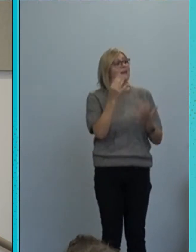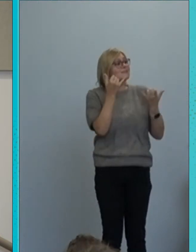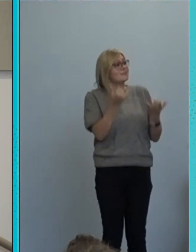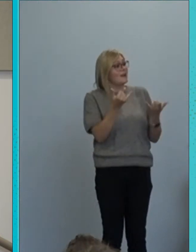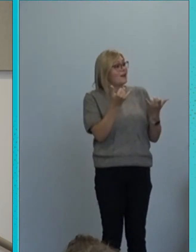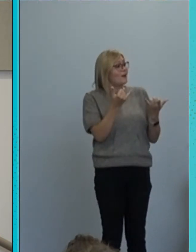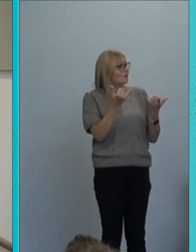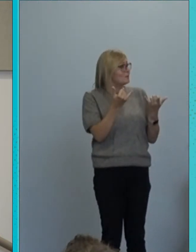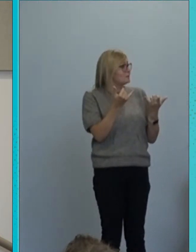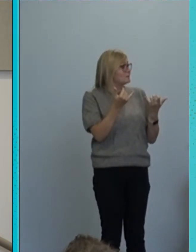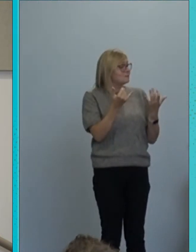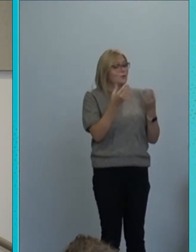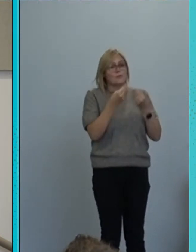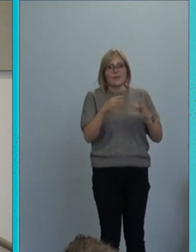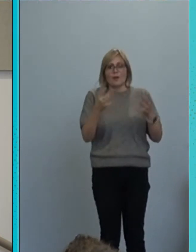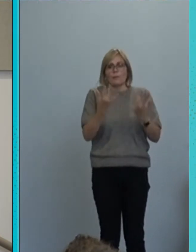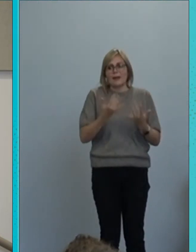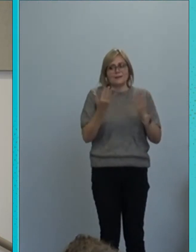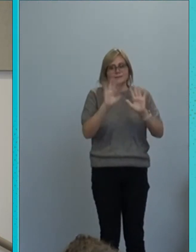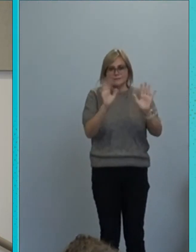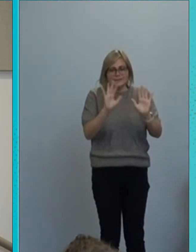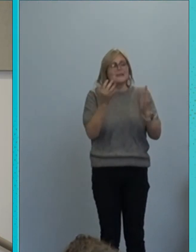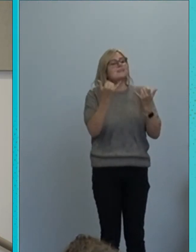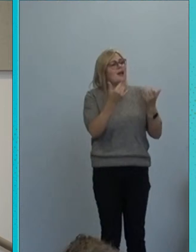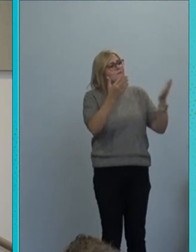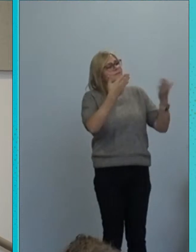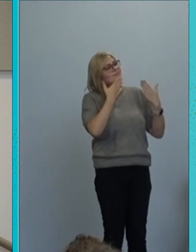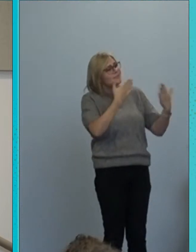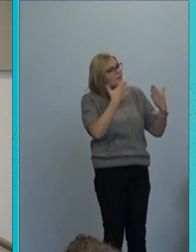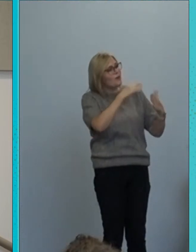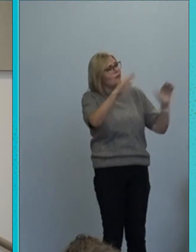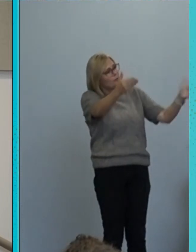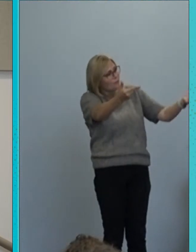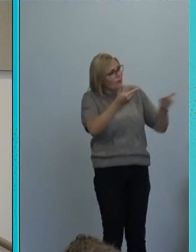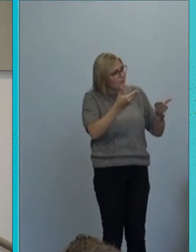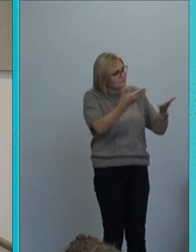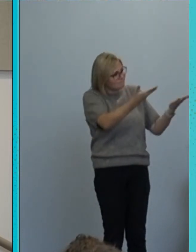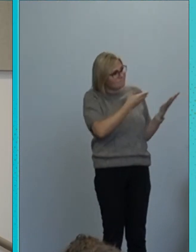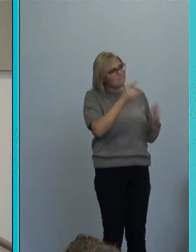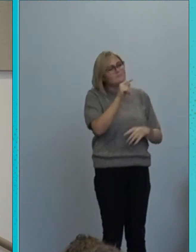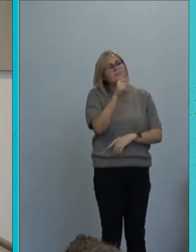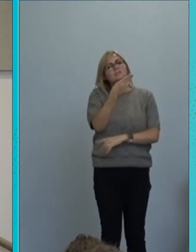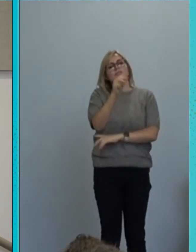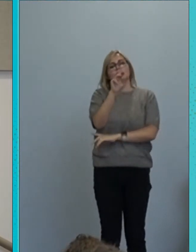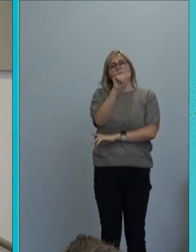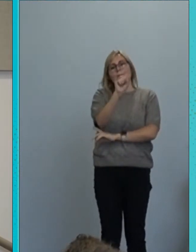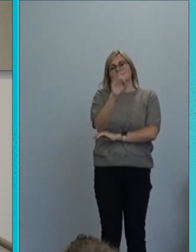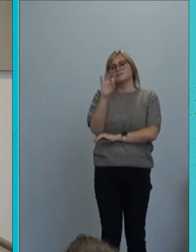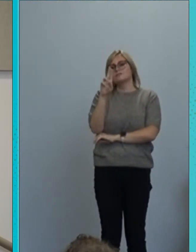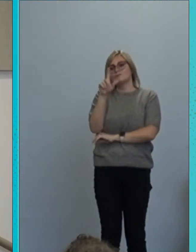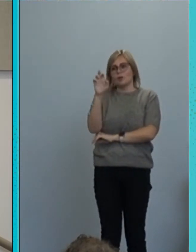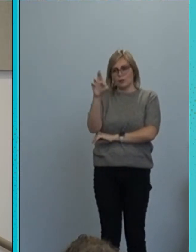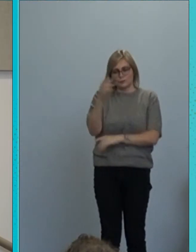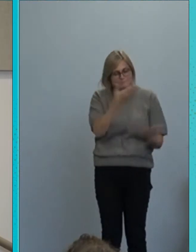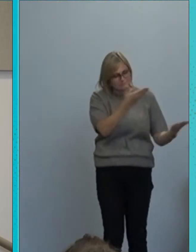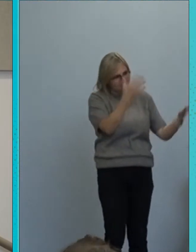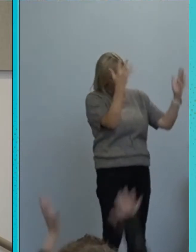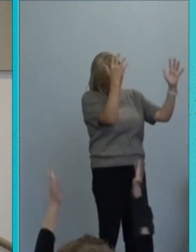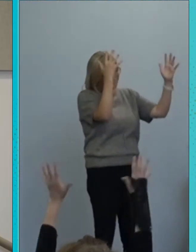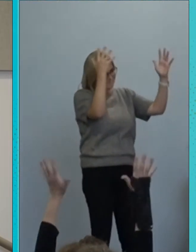further ado, I want to thank and welcome up to the podium Mr. Thomas Fuller. Thank you for being here.